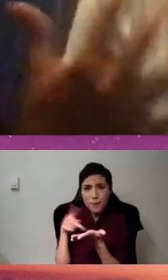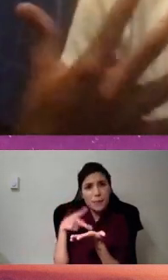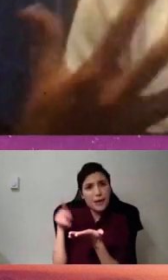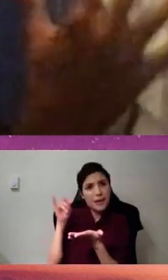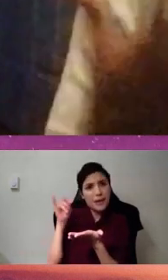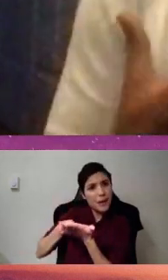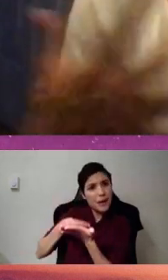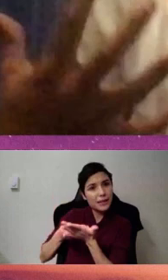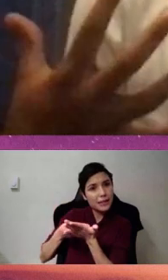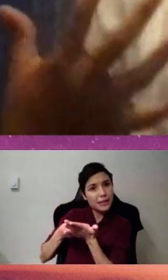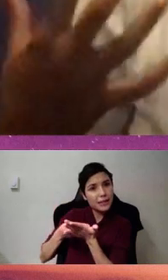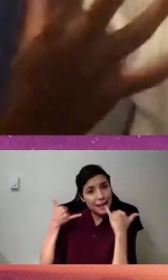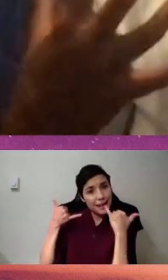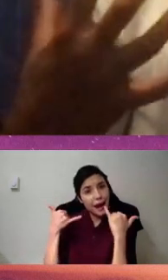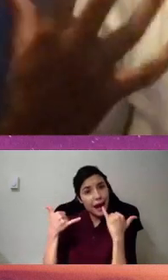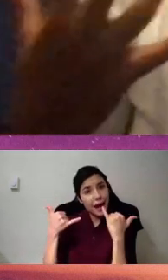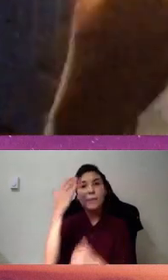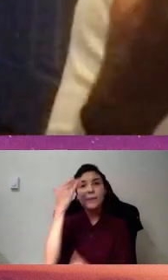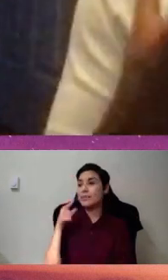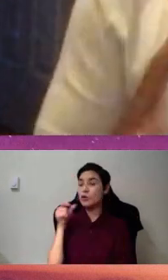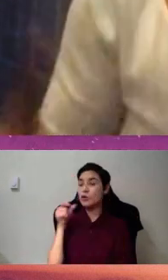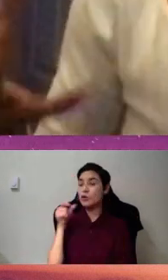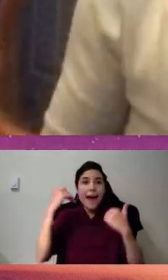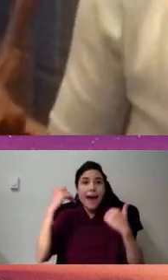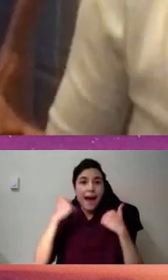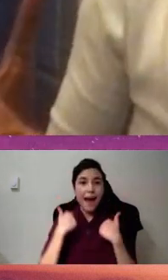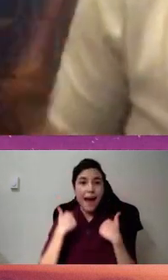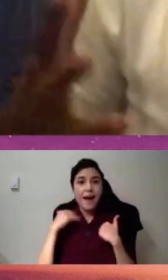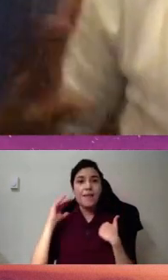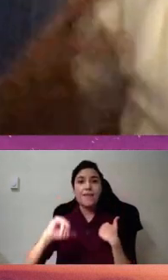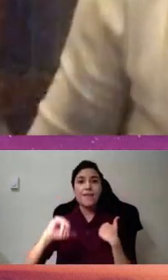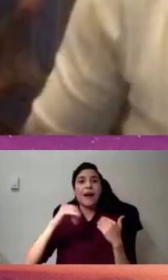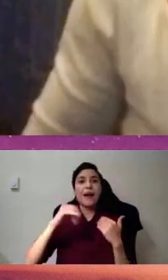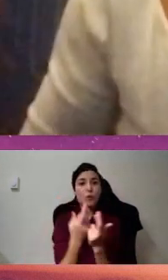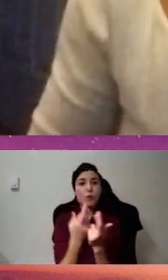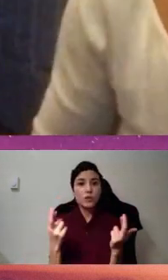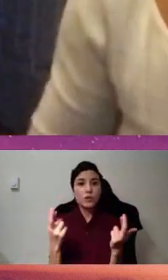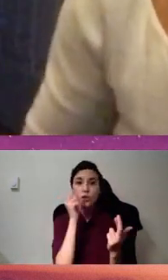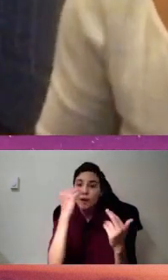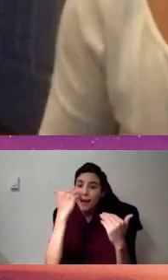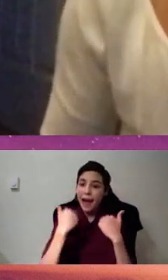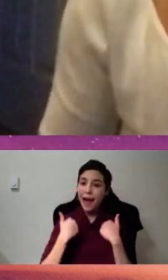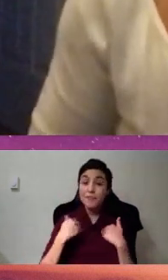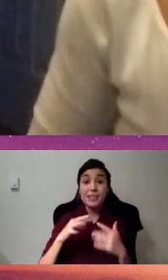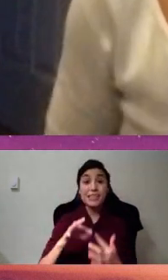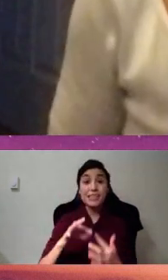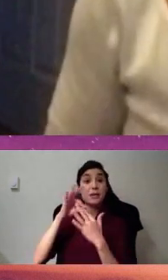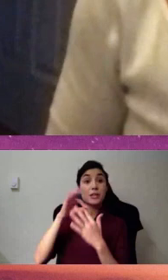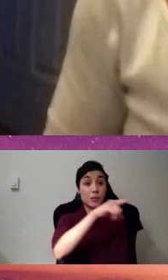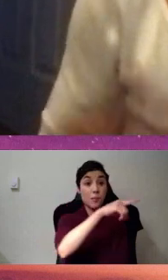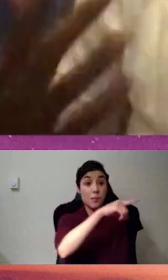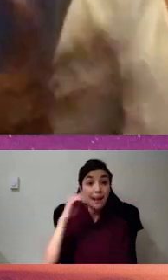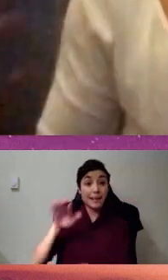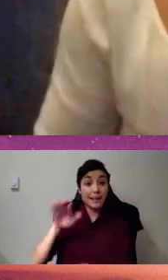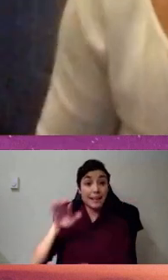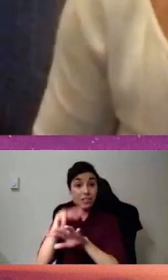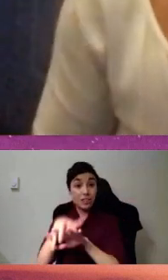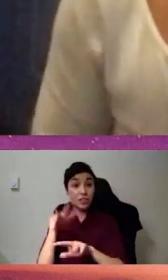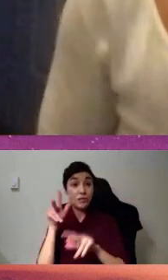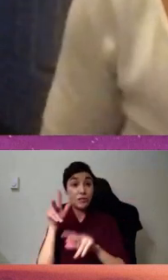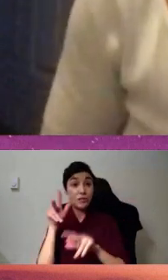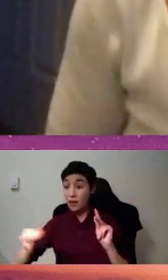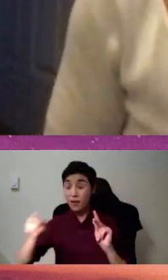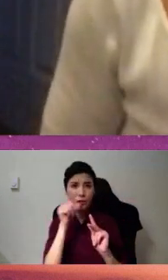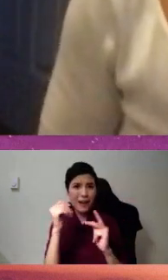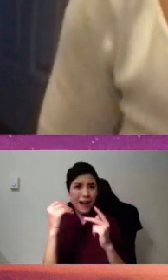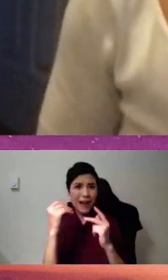have, especially for Black and Indigenous folks, we don't have like, you know, a safety net in order to take that time to heal. And it